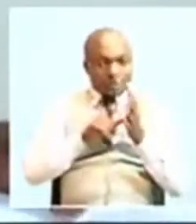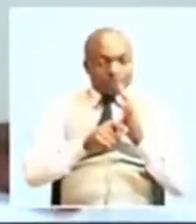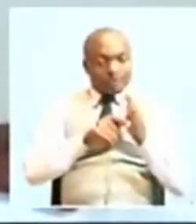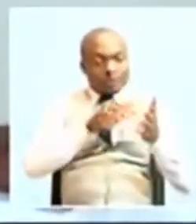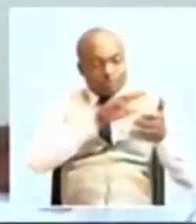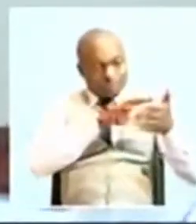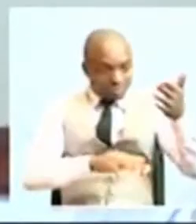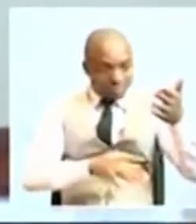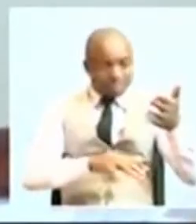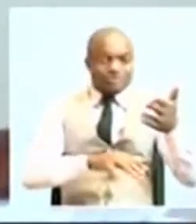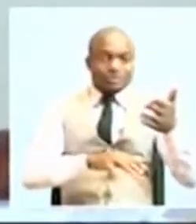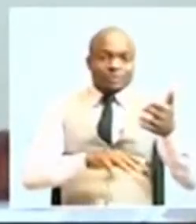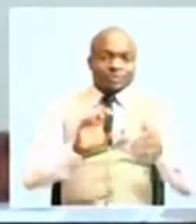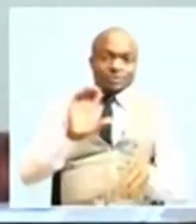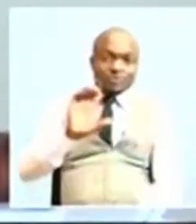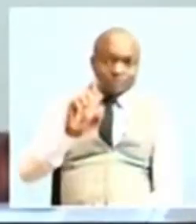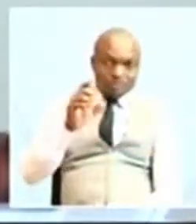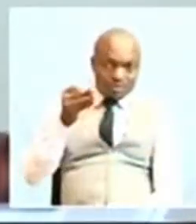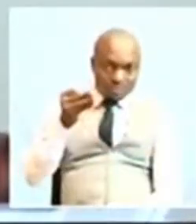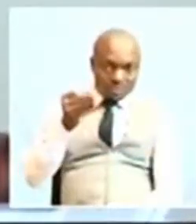by CDFC committee.